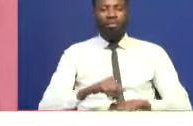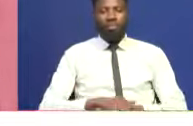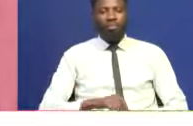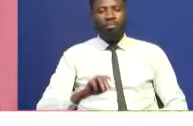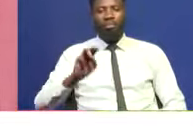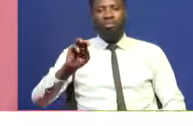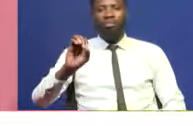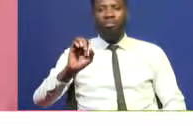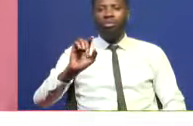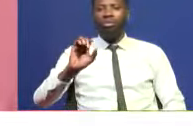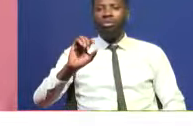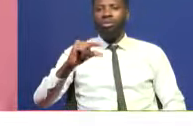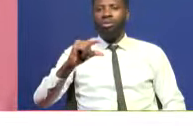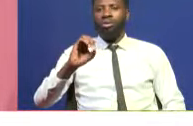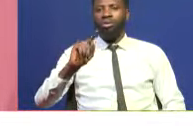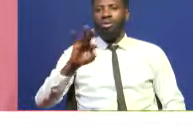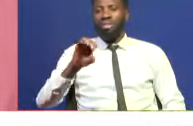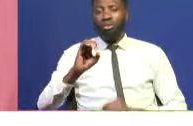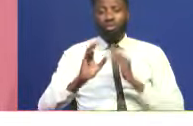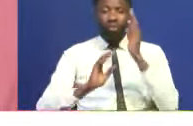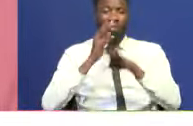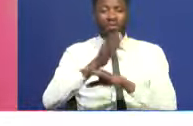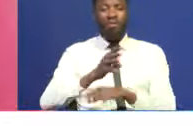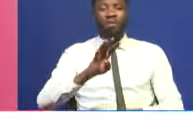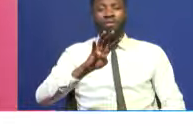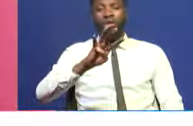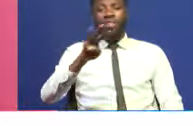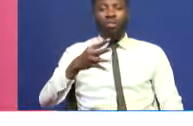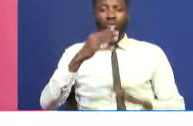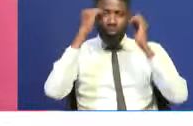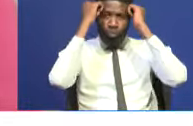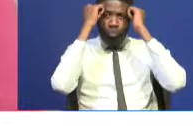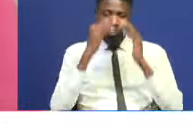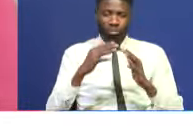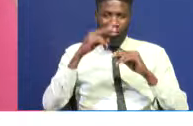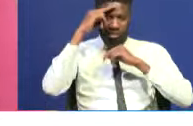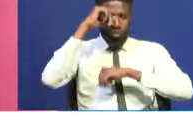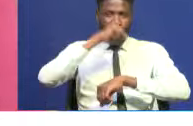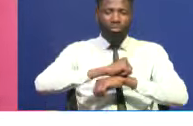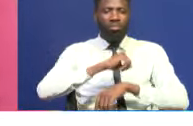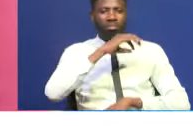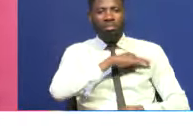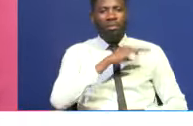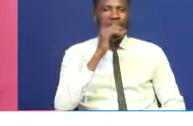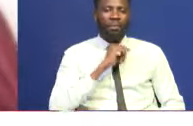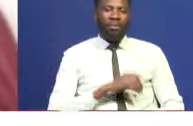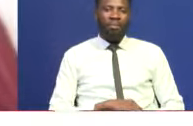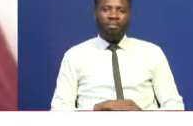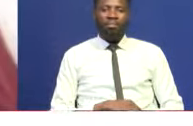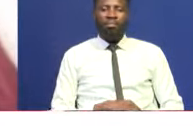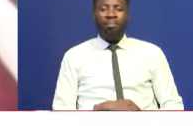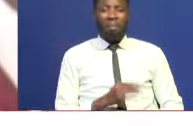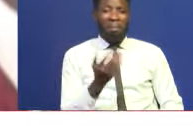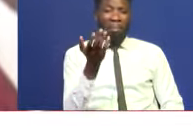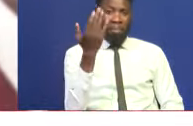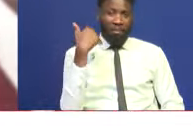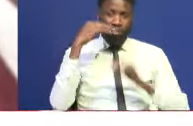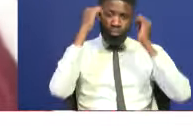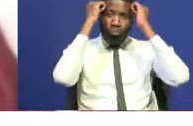4,000 students across 23 secondary schools have benefited. These students have been going home many times for